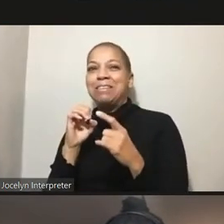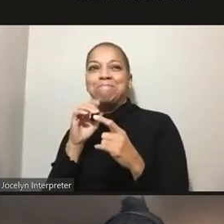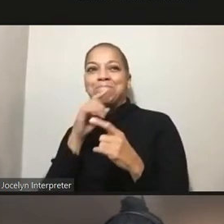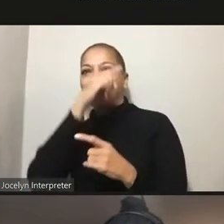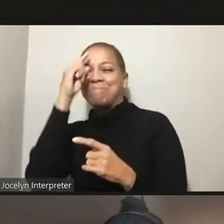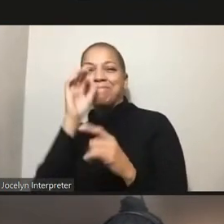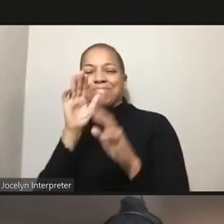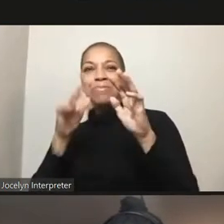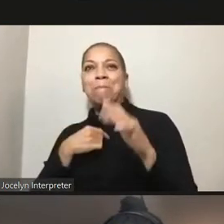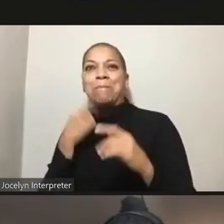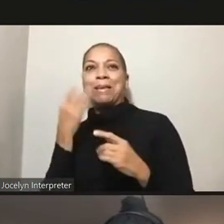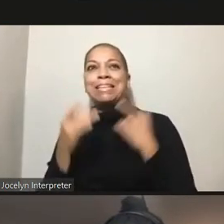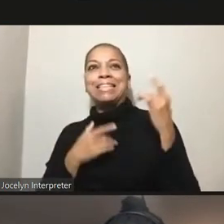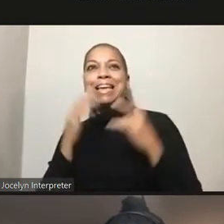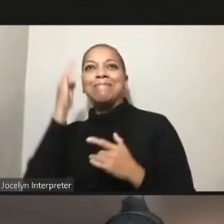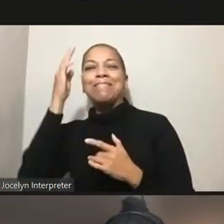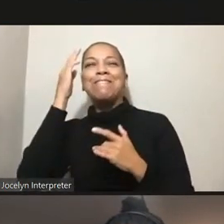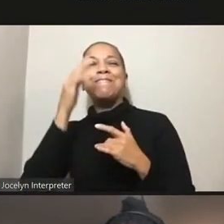like.